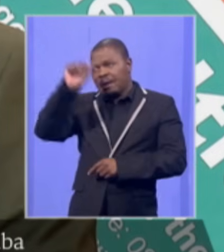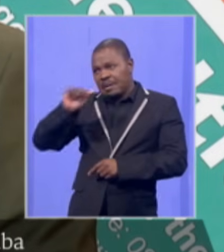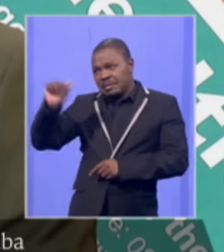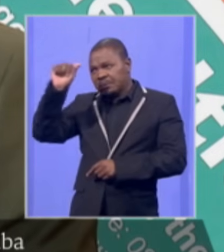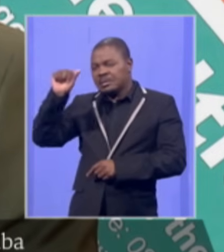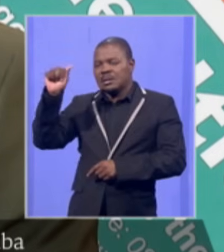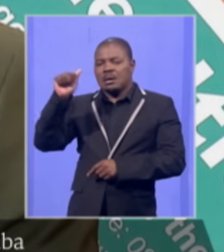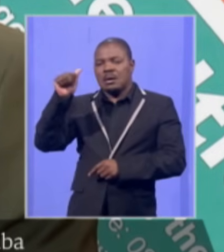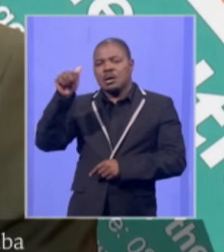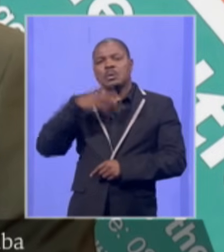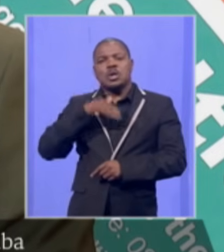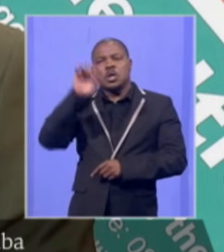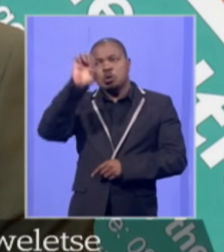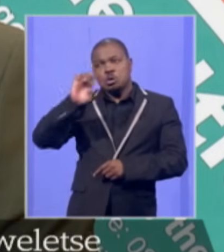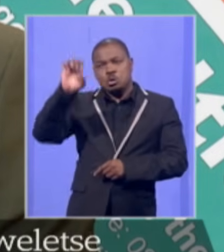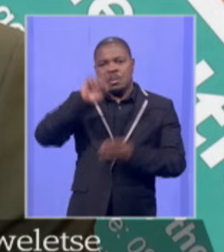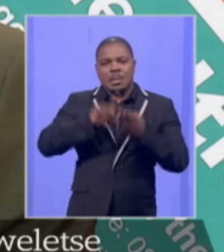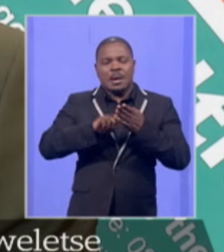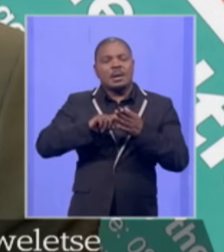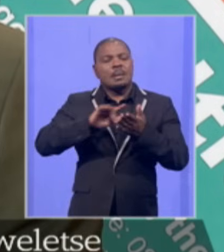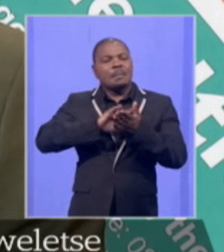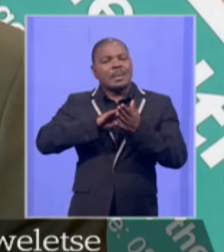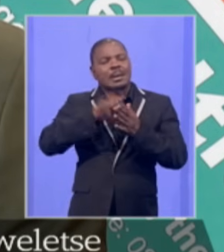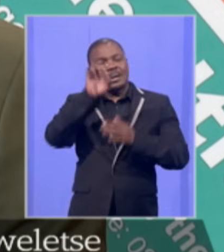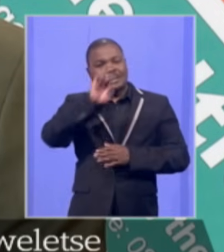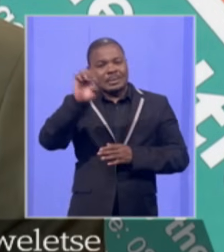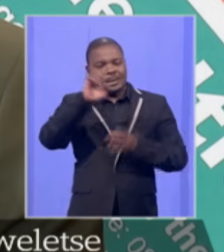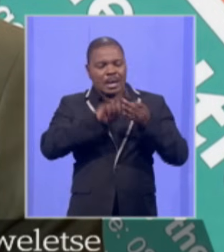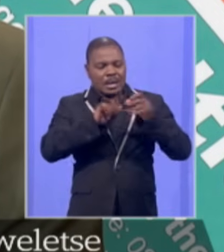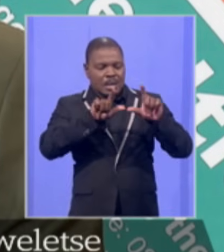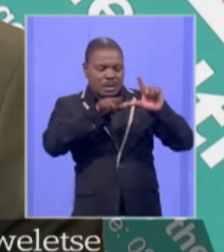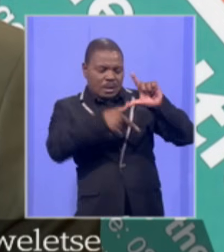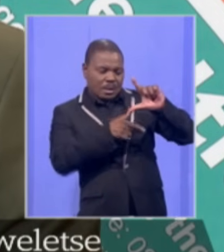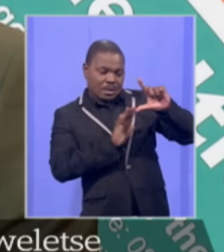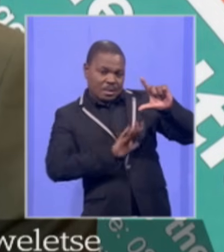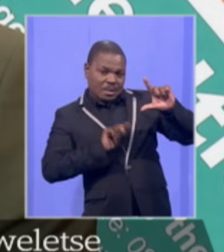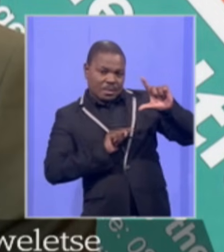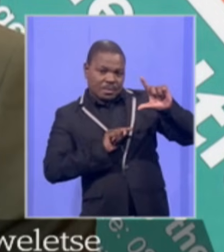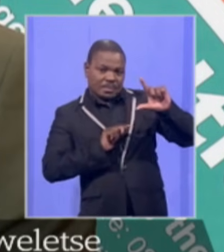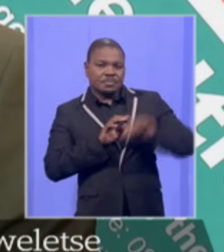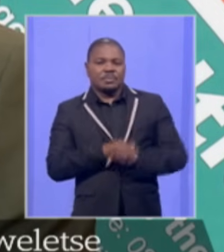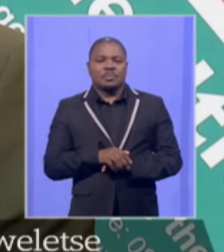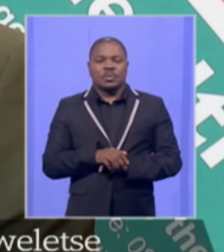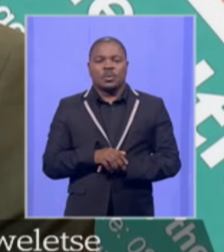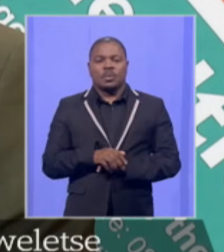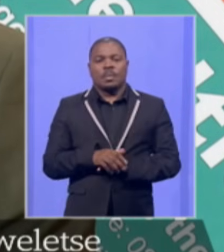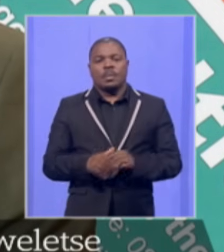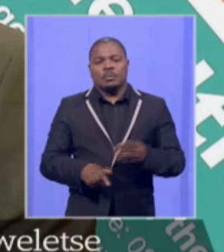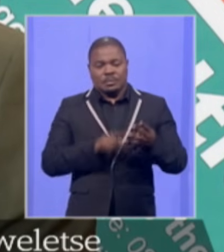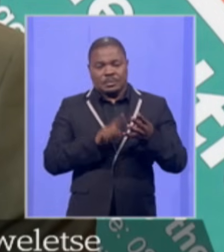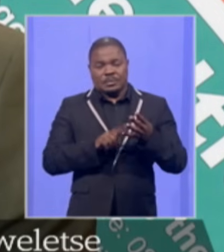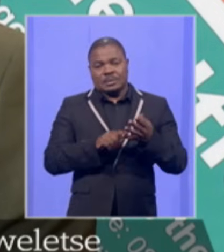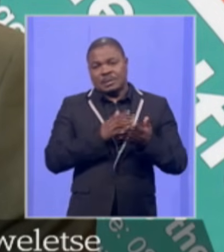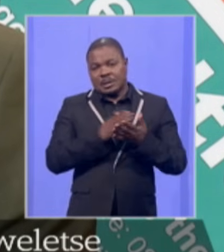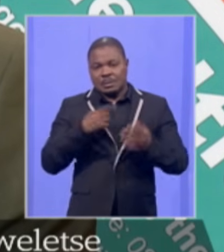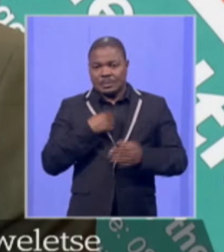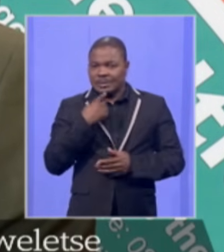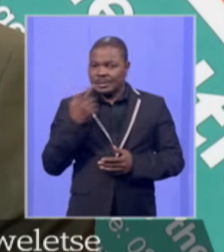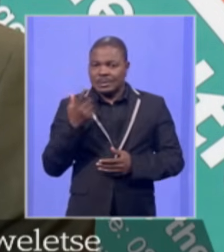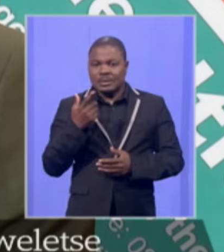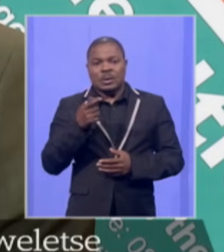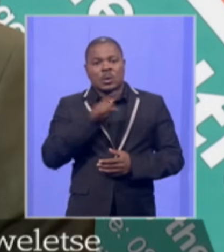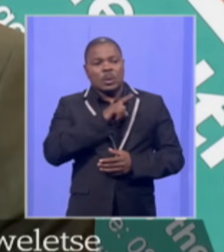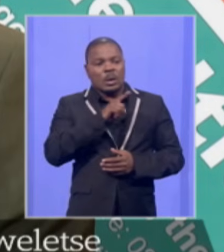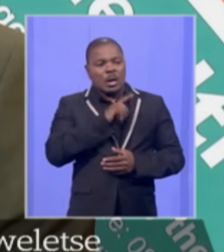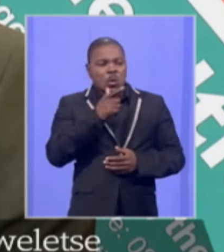East, and the Americas. Moreover, such efforts will also, where deemed appropriate, involve bilateral